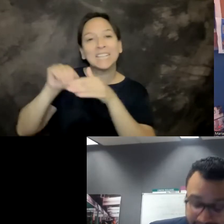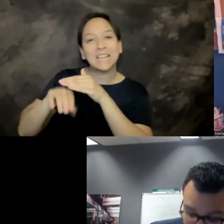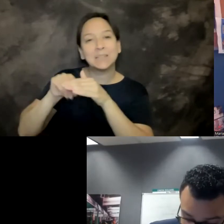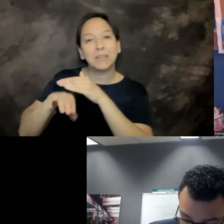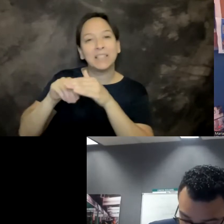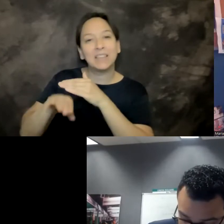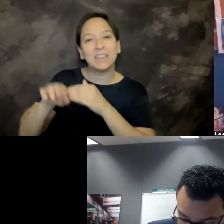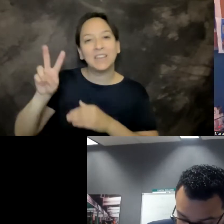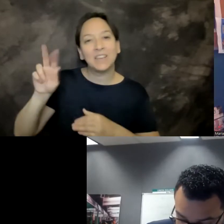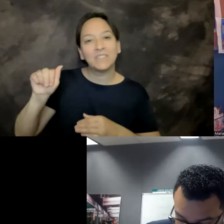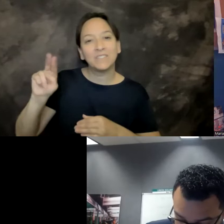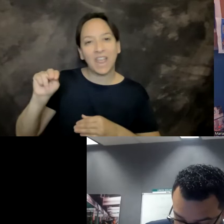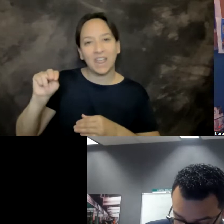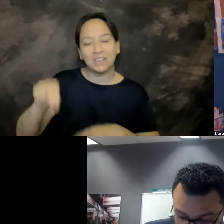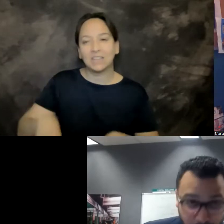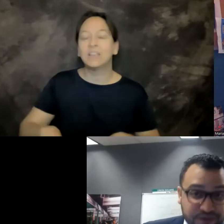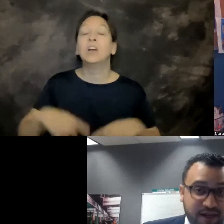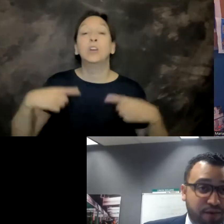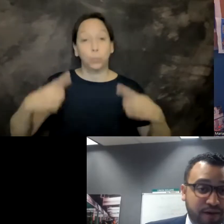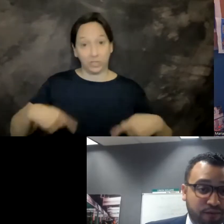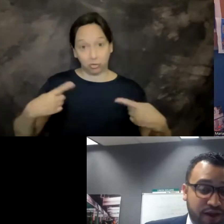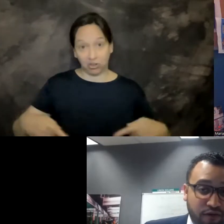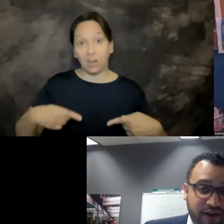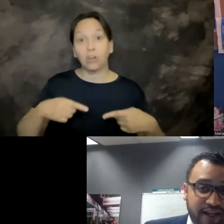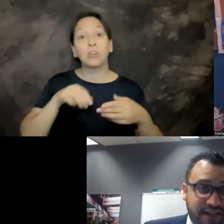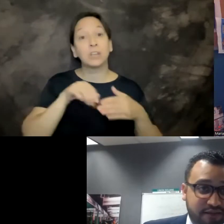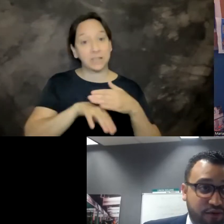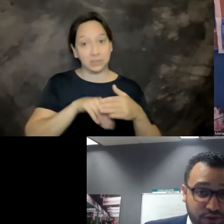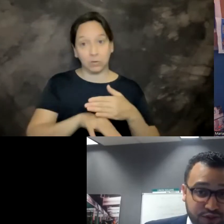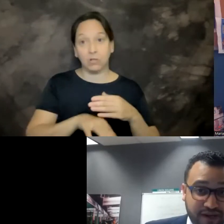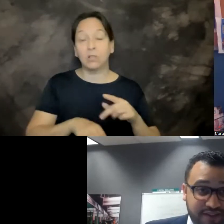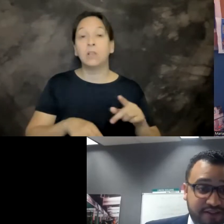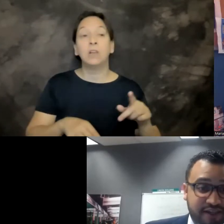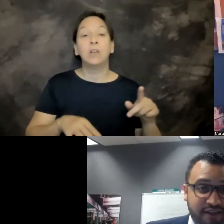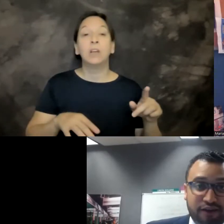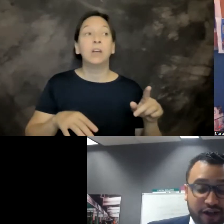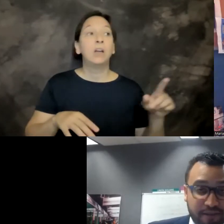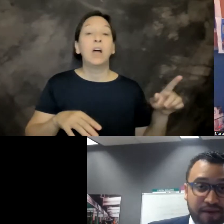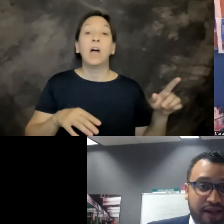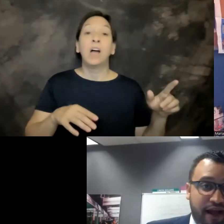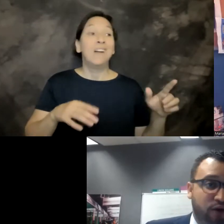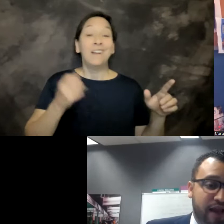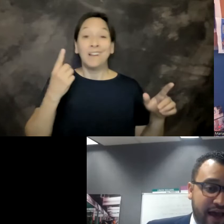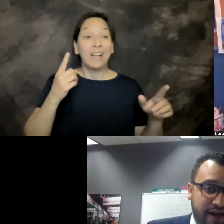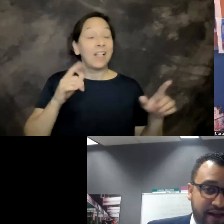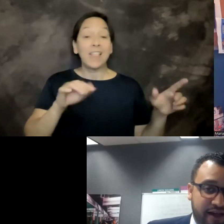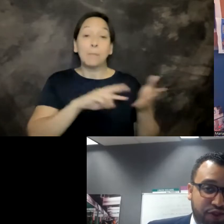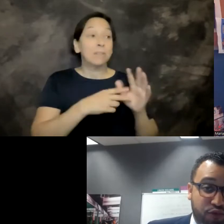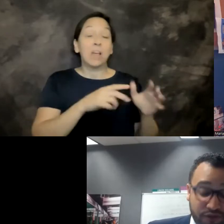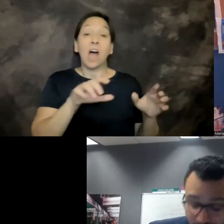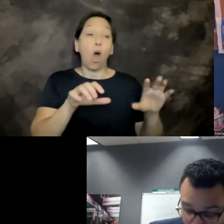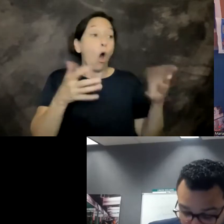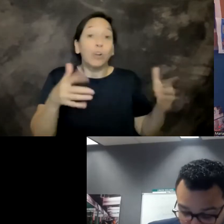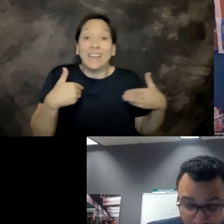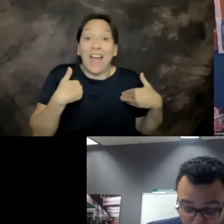wheelchair accessible and will help supplement the already accessible coach buses that are going to be out at